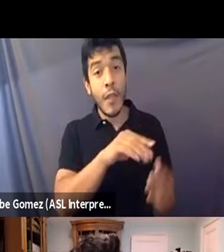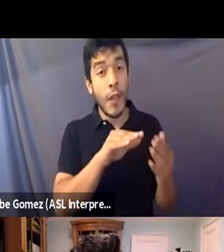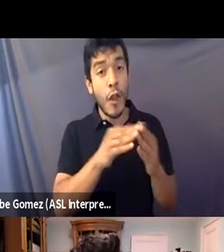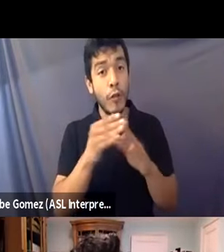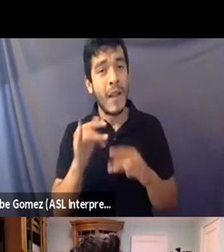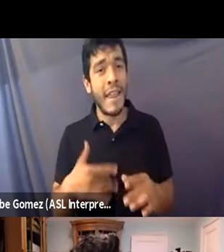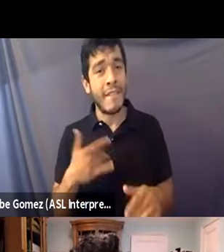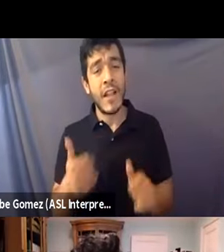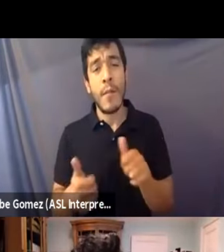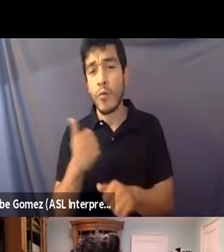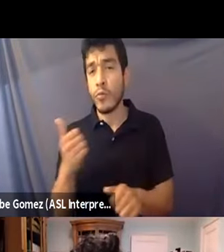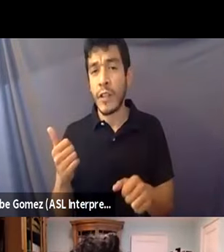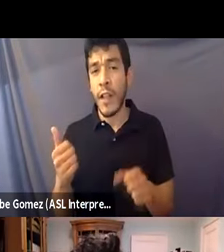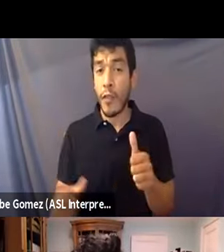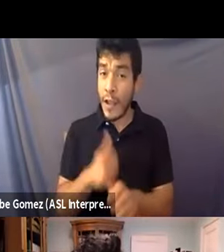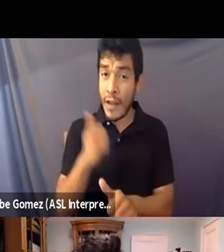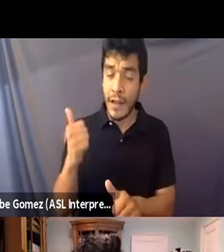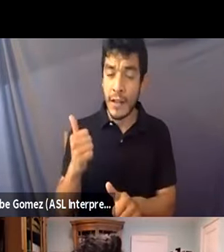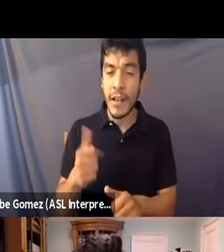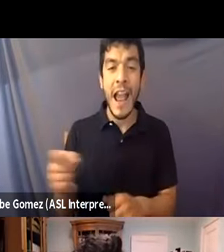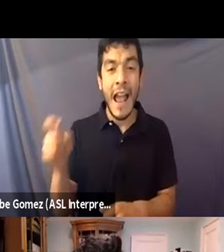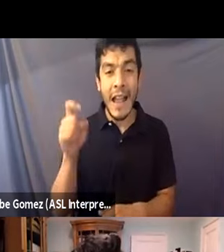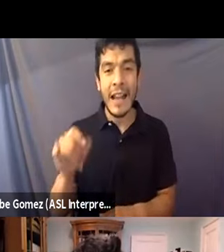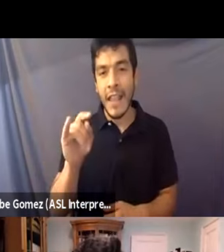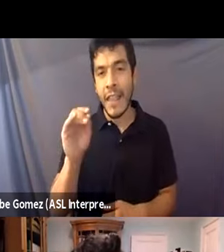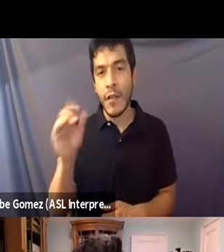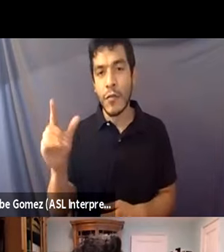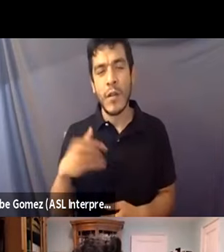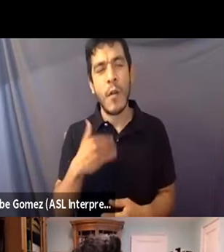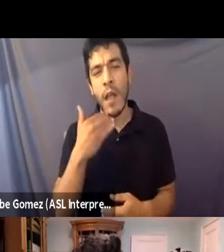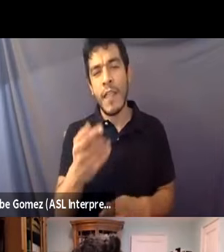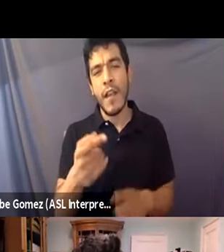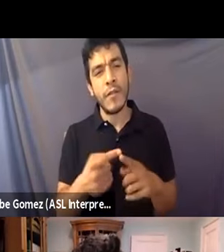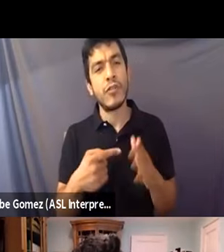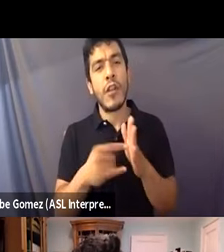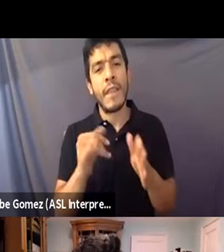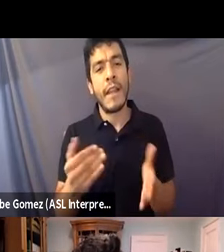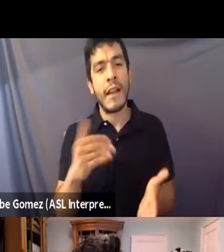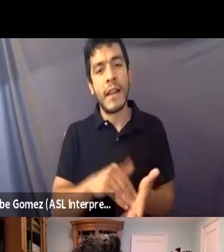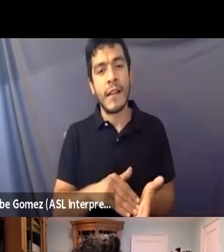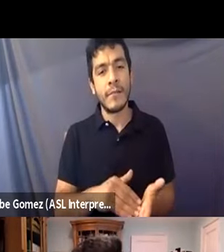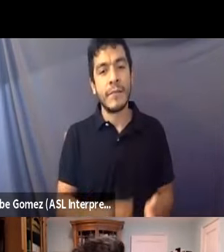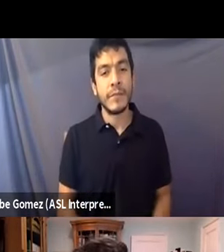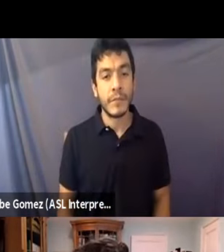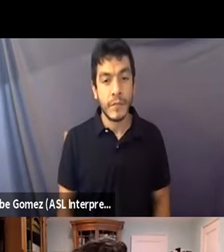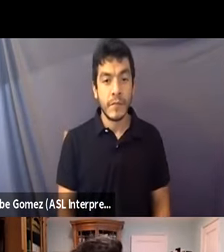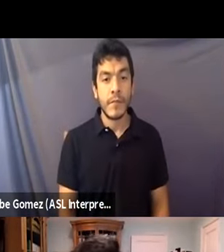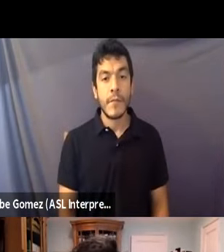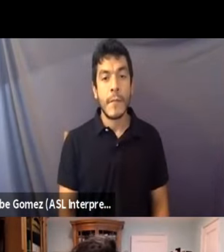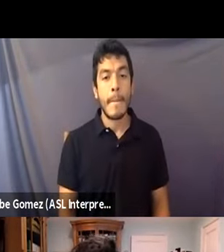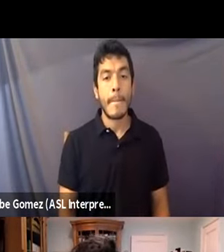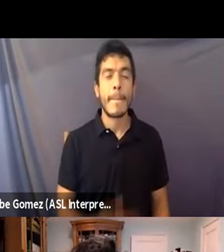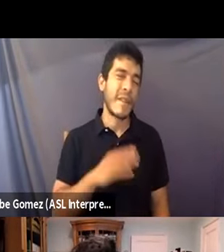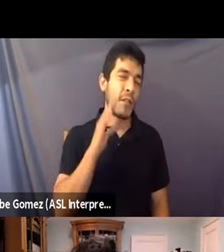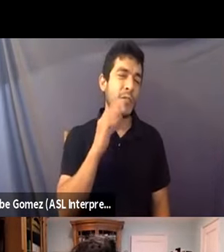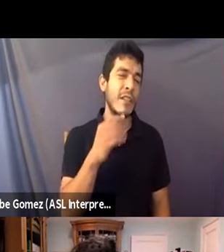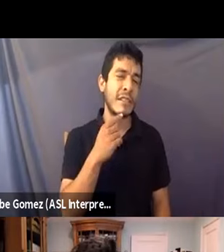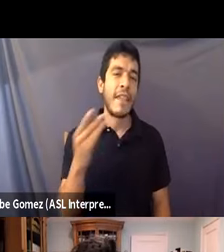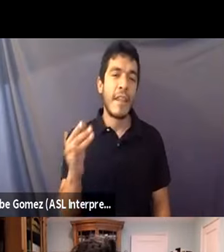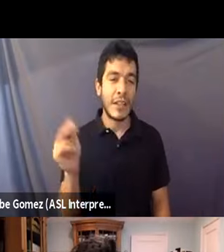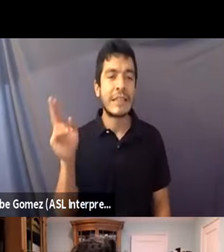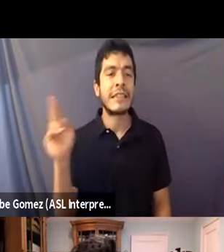vulnerable, um, need that too. So I just want to thank you for lifting that up. Um, I'll say my, you know, there is a, there is a history